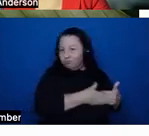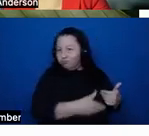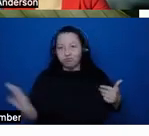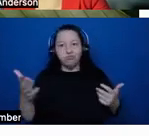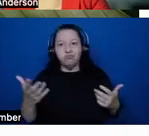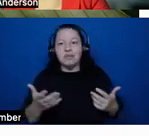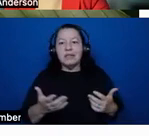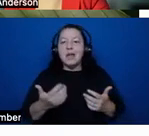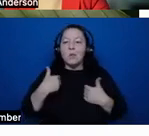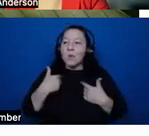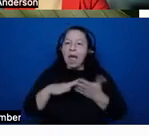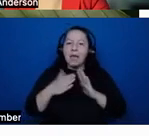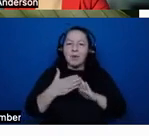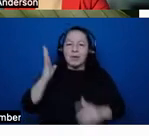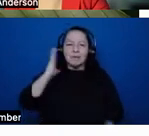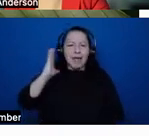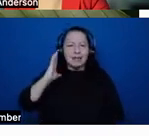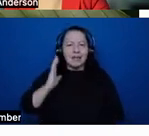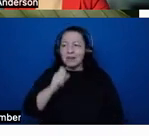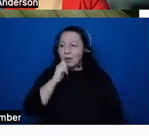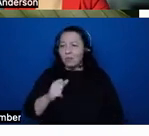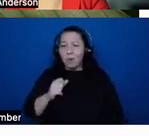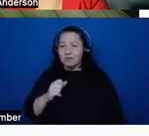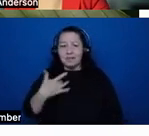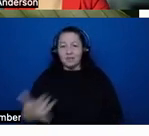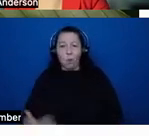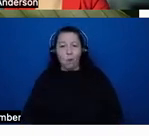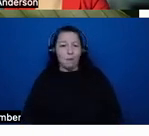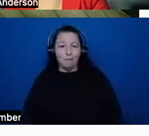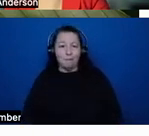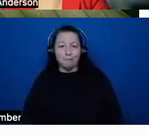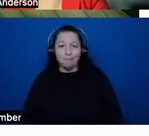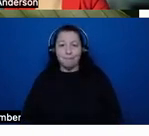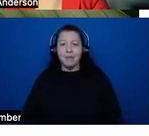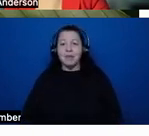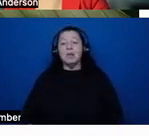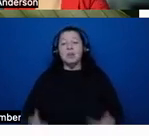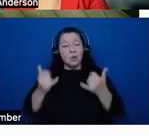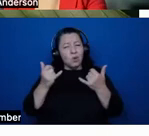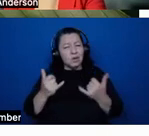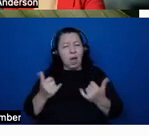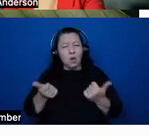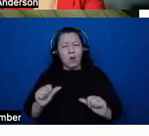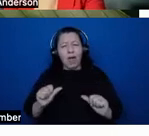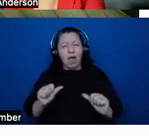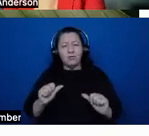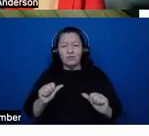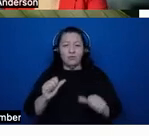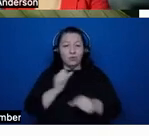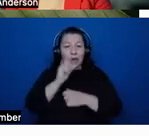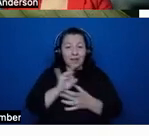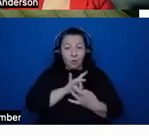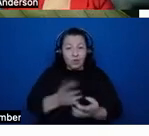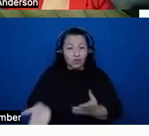had communities where that wasn't what the norm was. And so we really want to like reclaim that relationship. And even like for folks